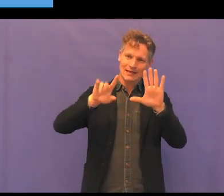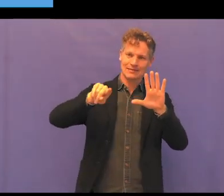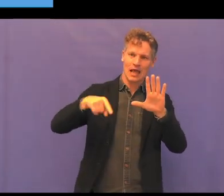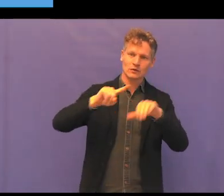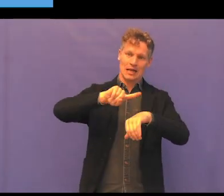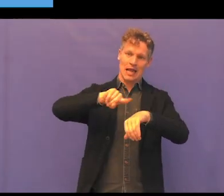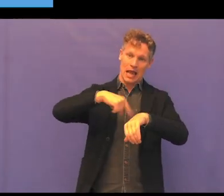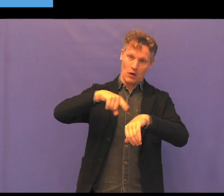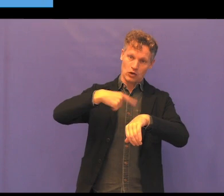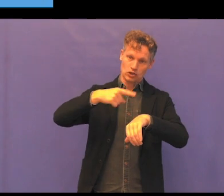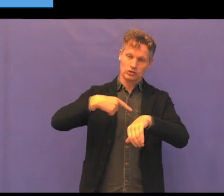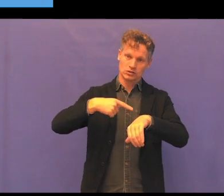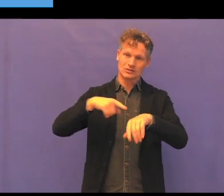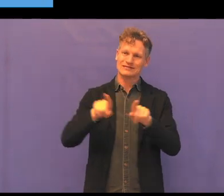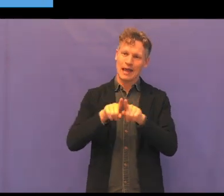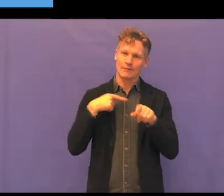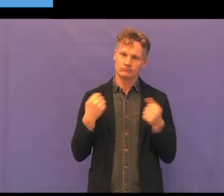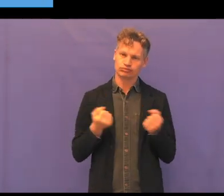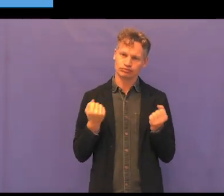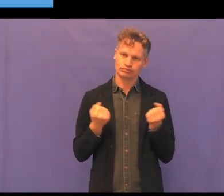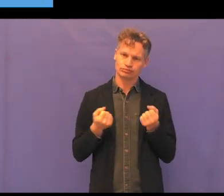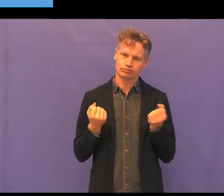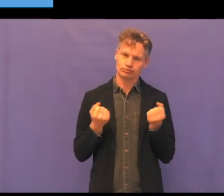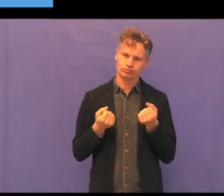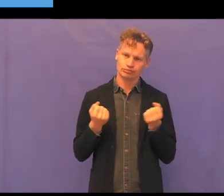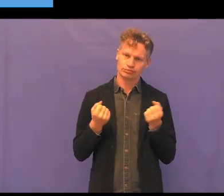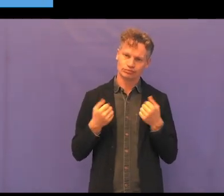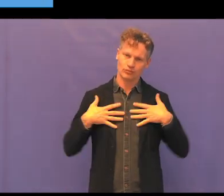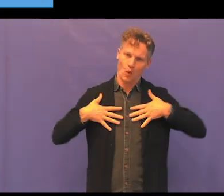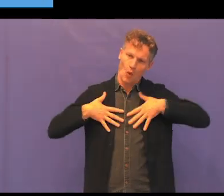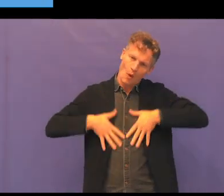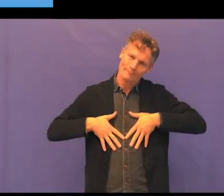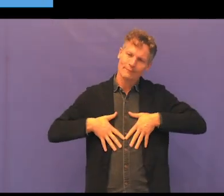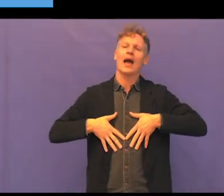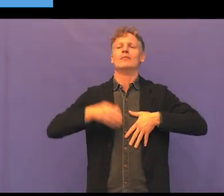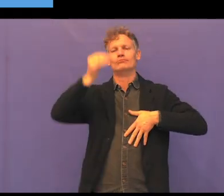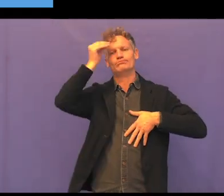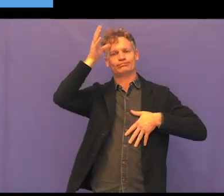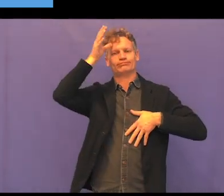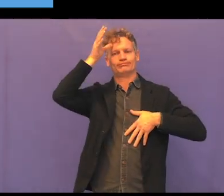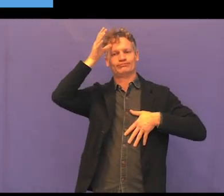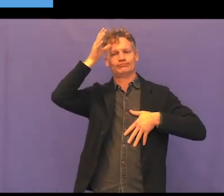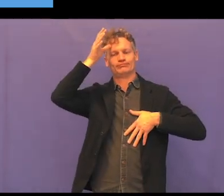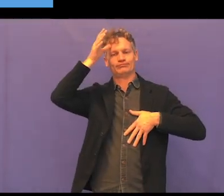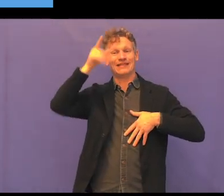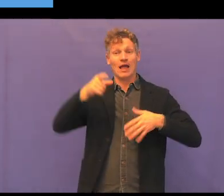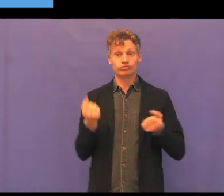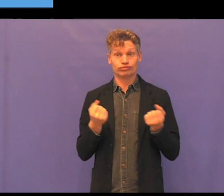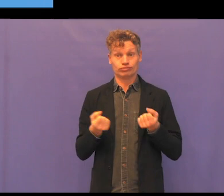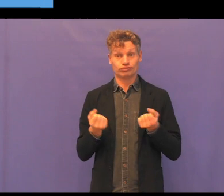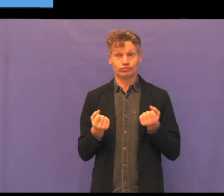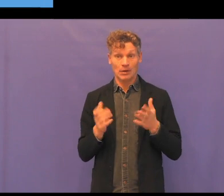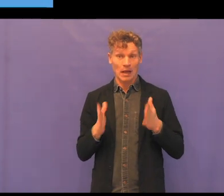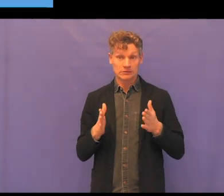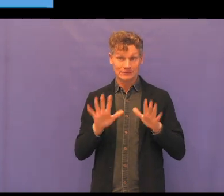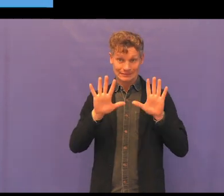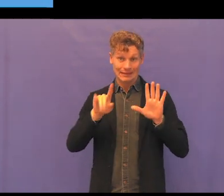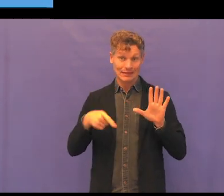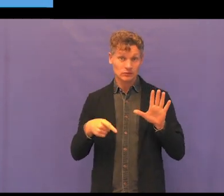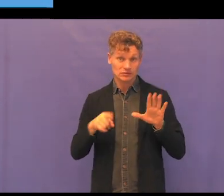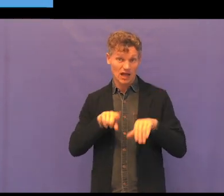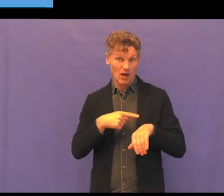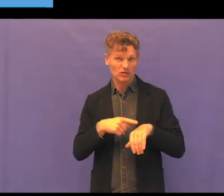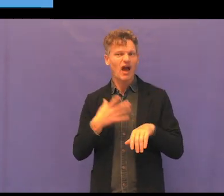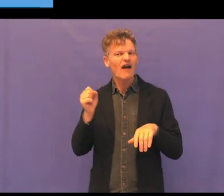focus intensely on things. And we get these stories of Tiger Woods at the age